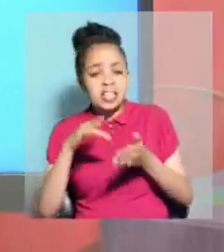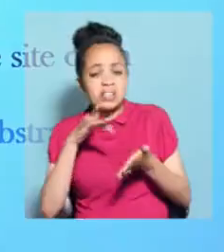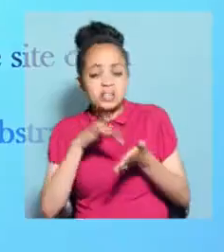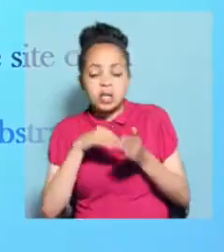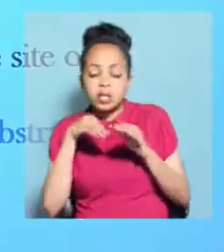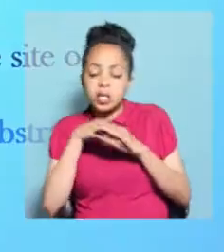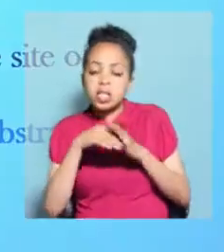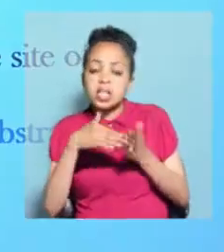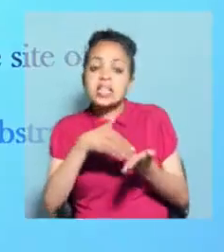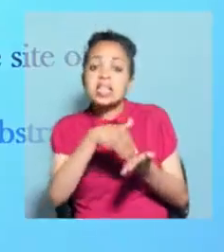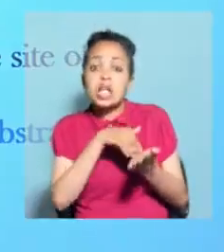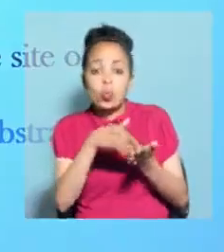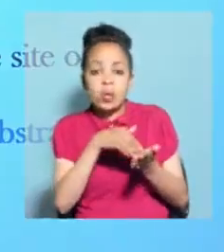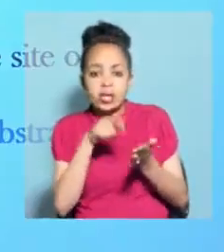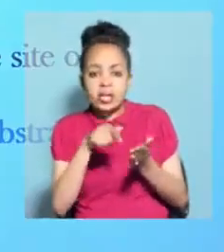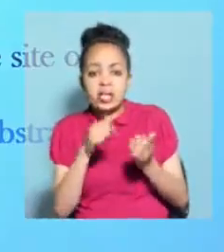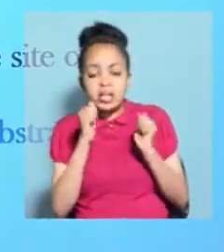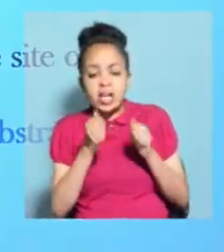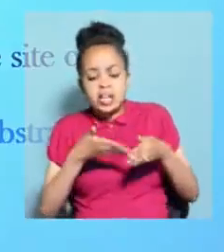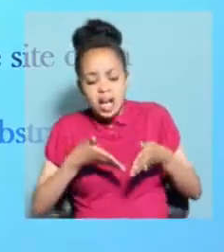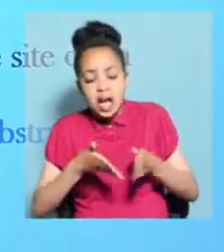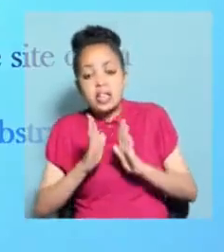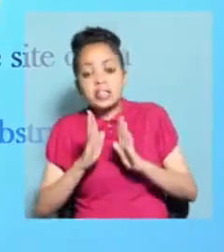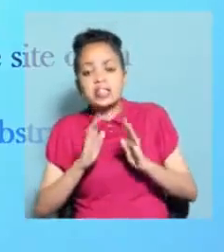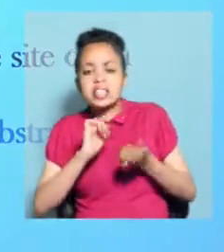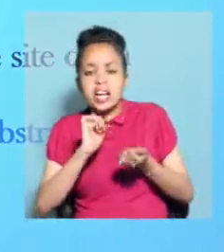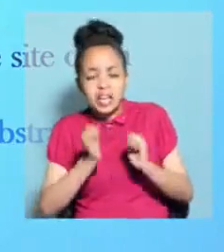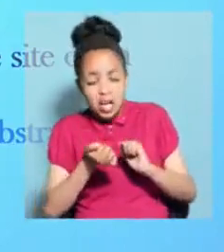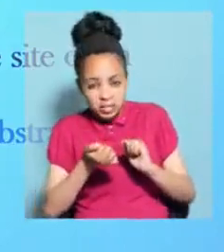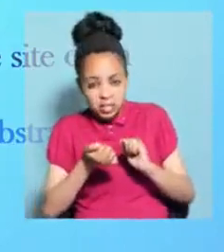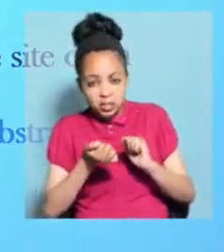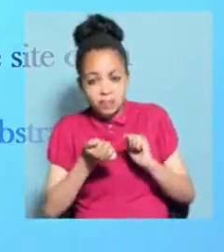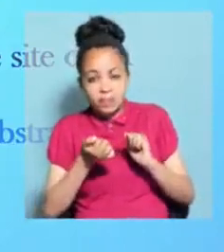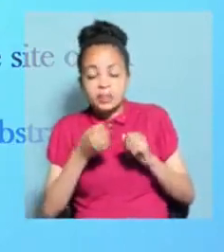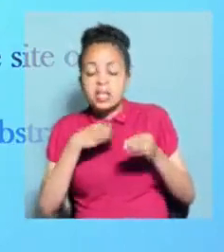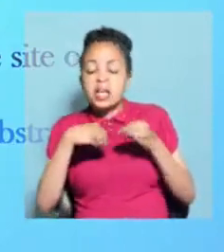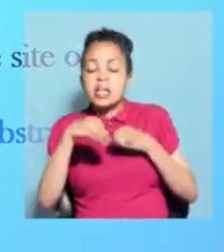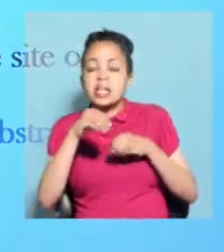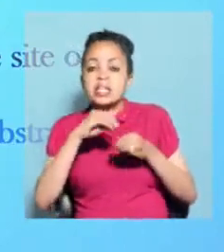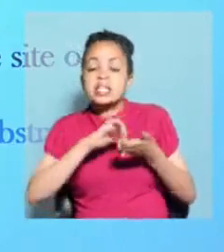weak manner. It can alter an enzyme activity temporarily,